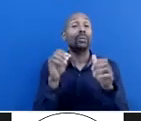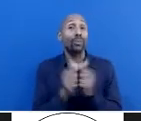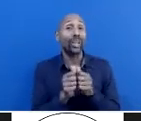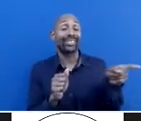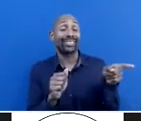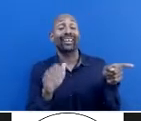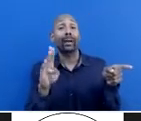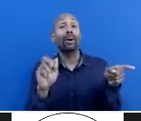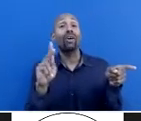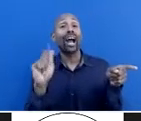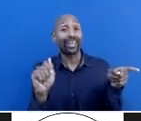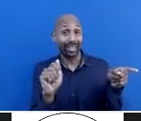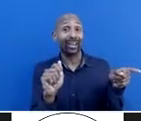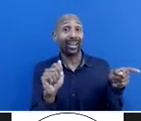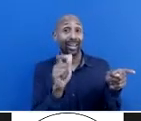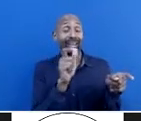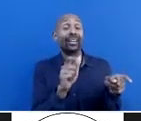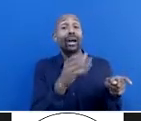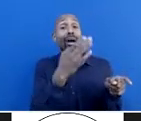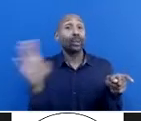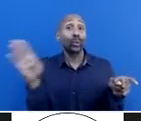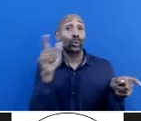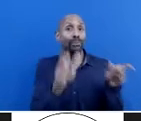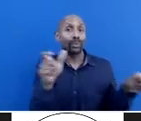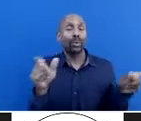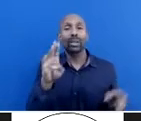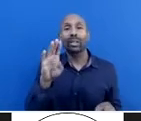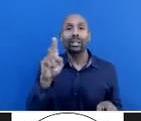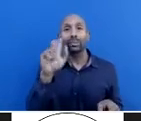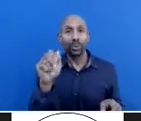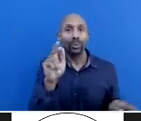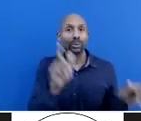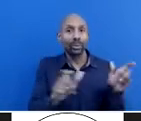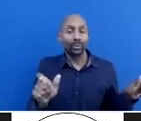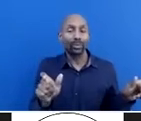sense. How many of y'all have heard of the ring shout?